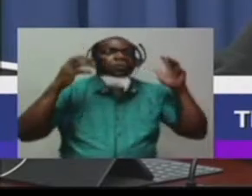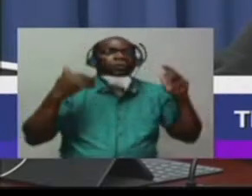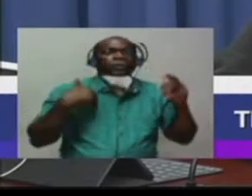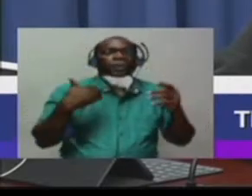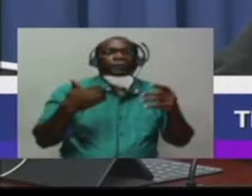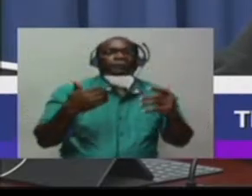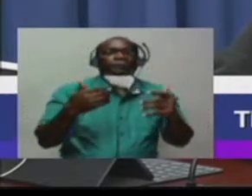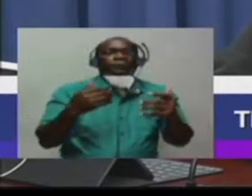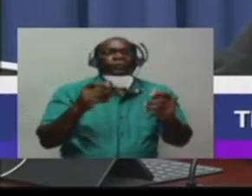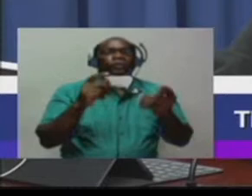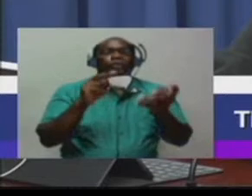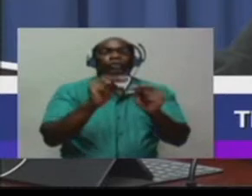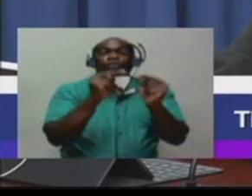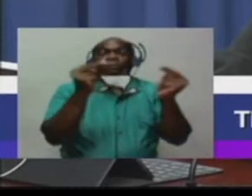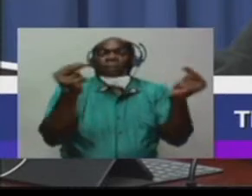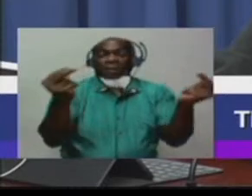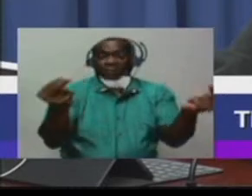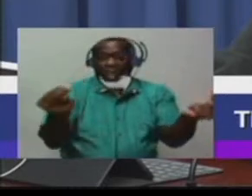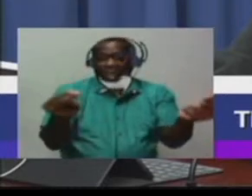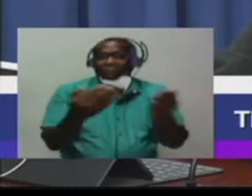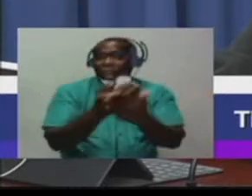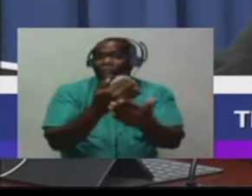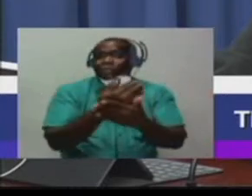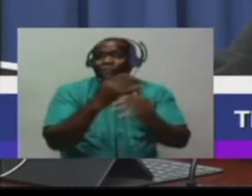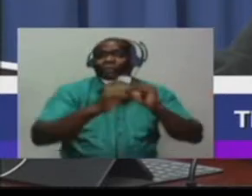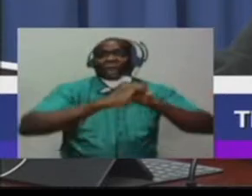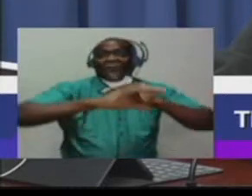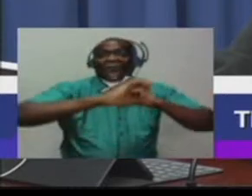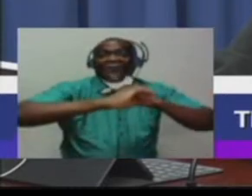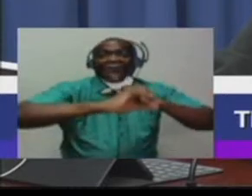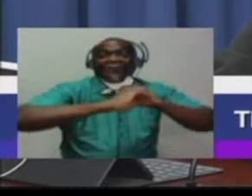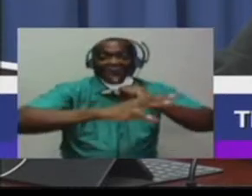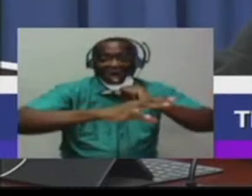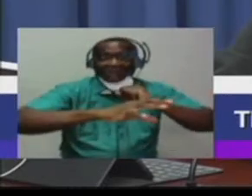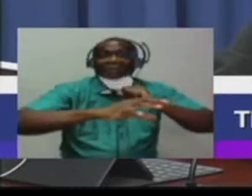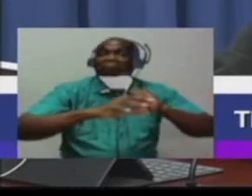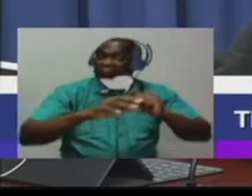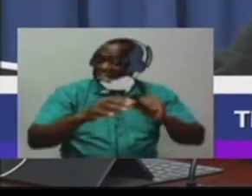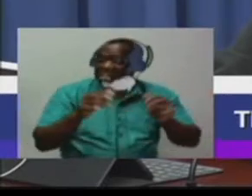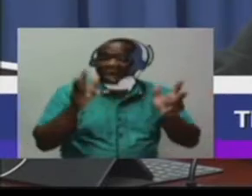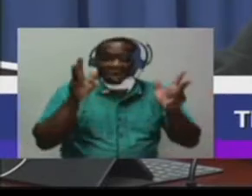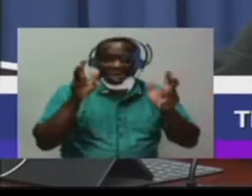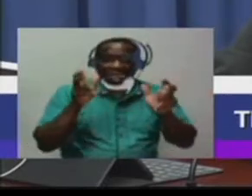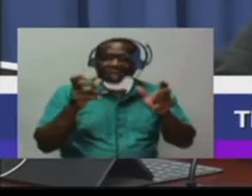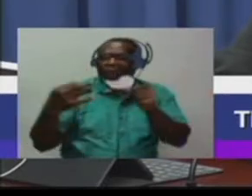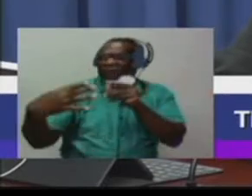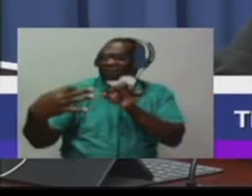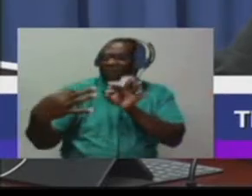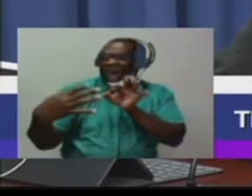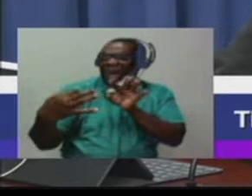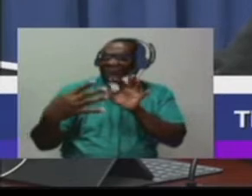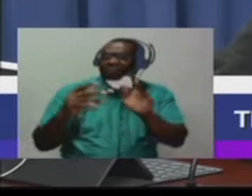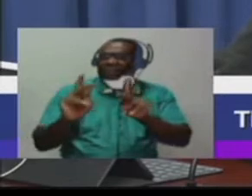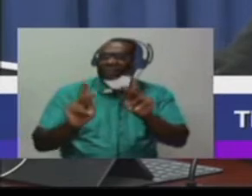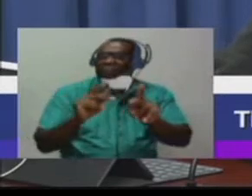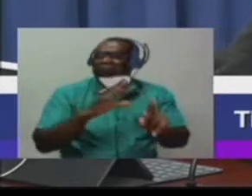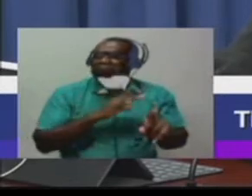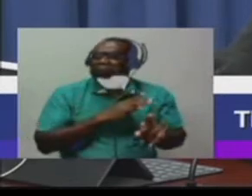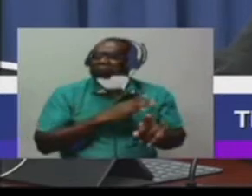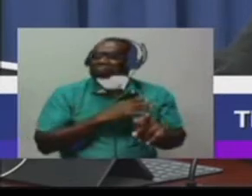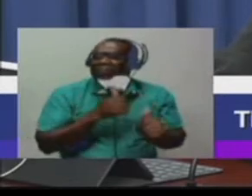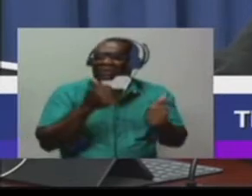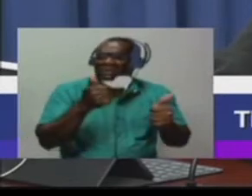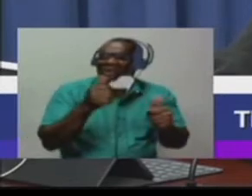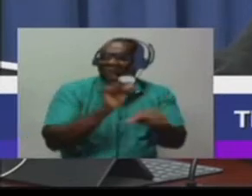this morning, which have gone down very well based on the feedback I have gotten, where we are asking people don't delay. Because